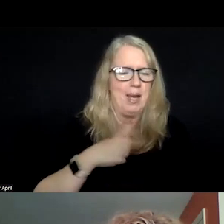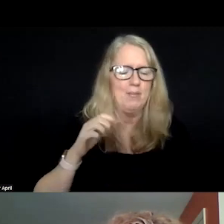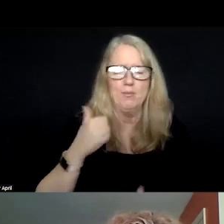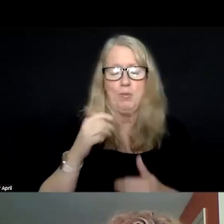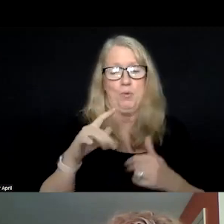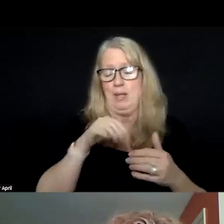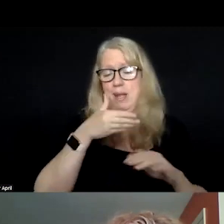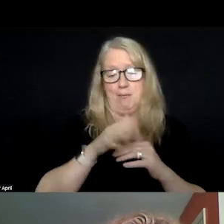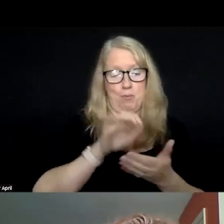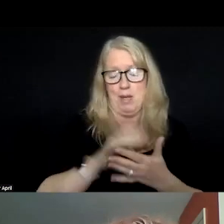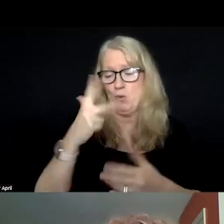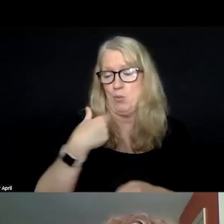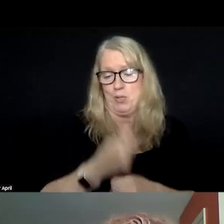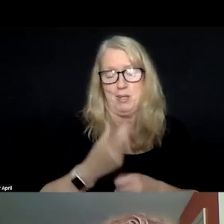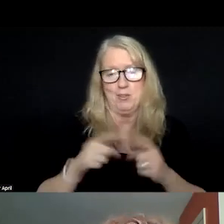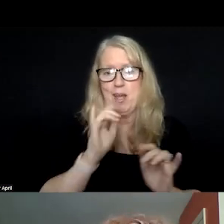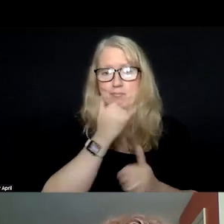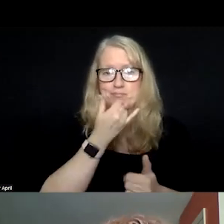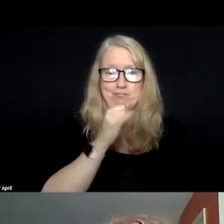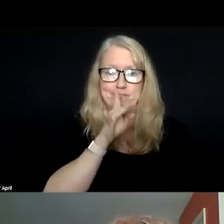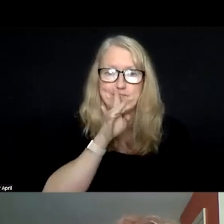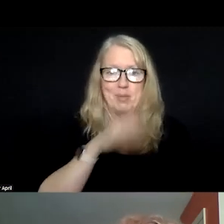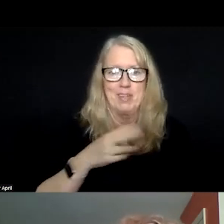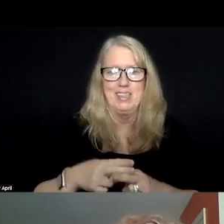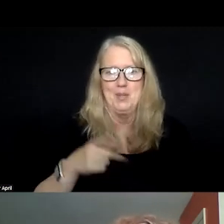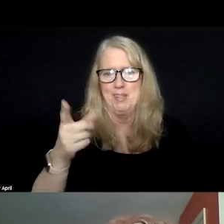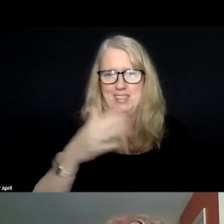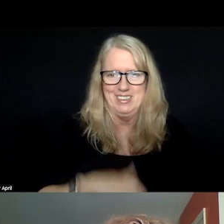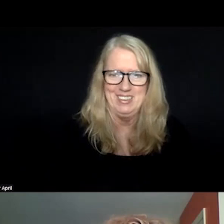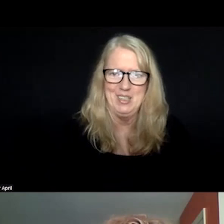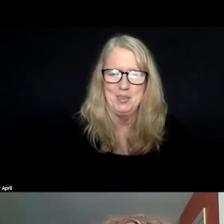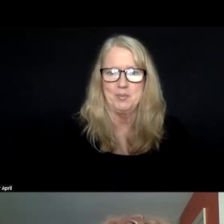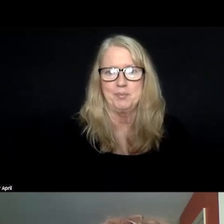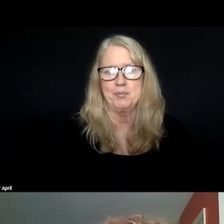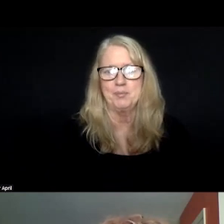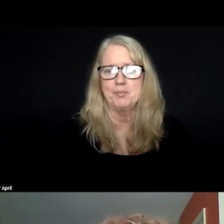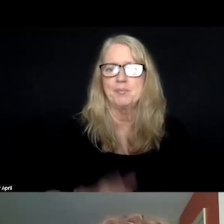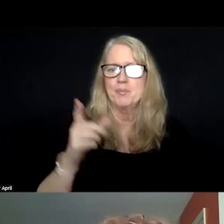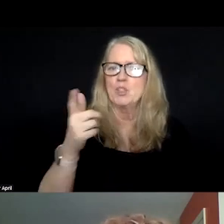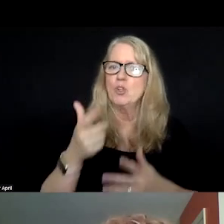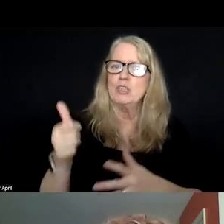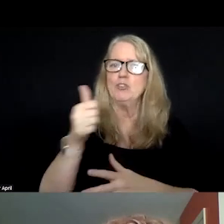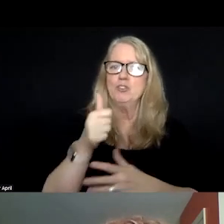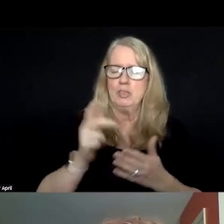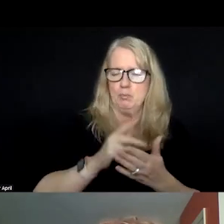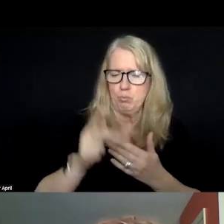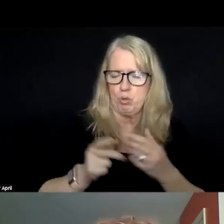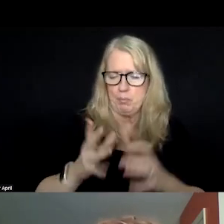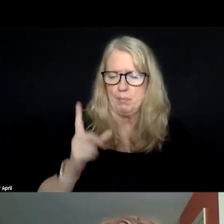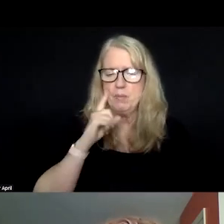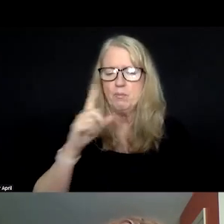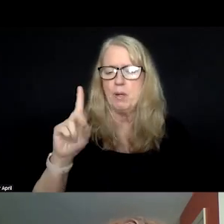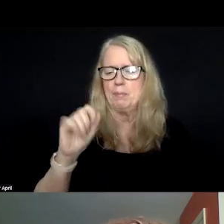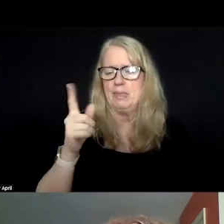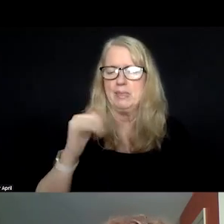years of my marriage. I get it. Yeah, helped us the same way. So Chief Program Officer from Dignity Best